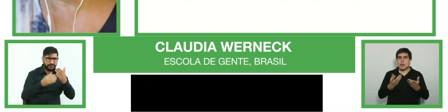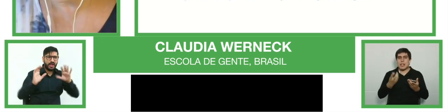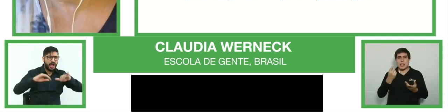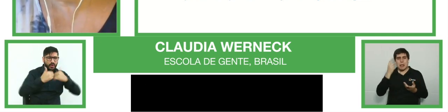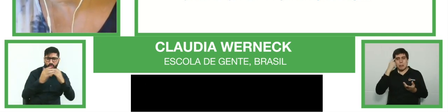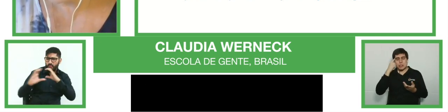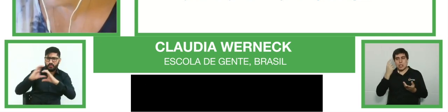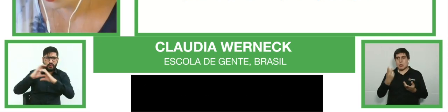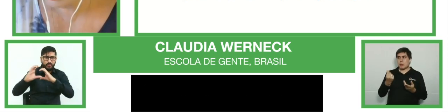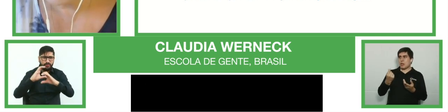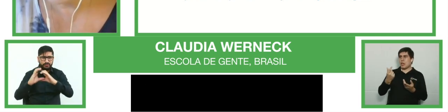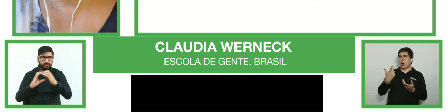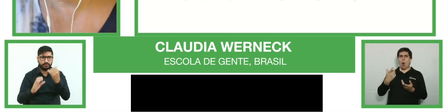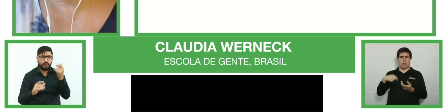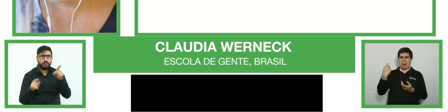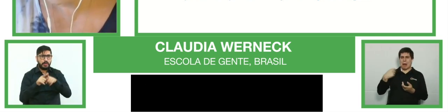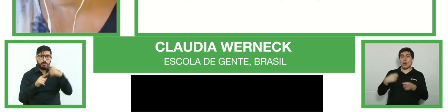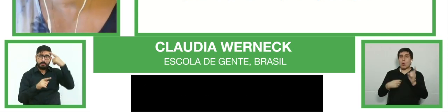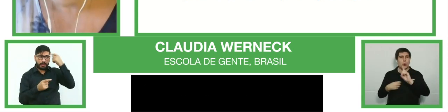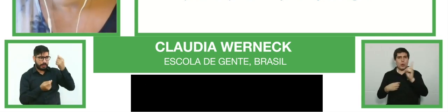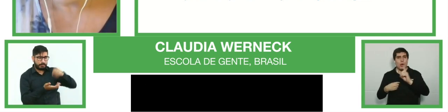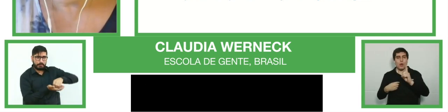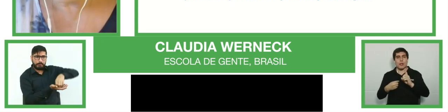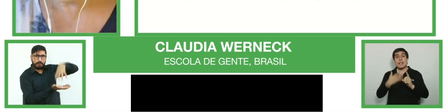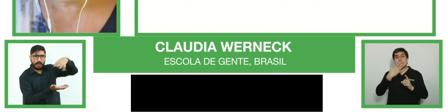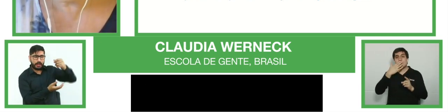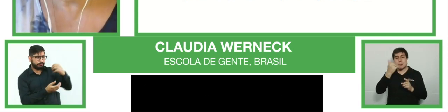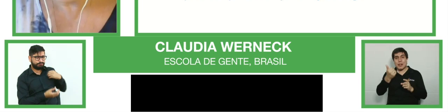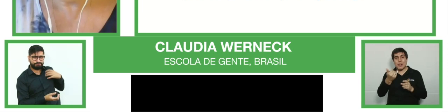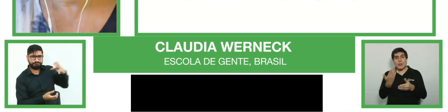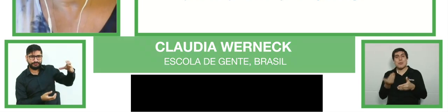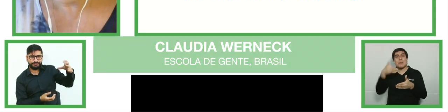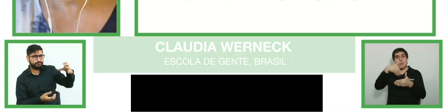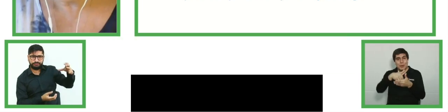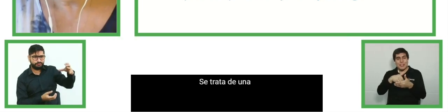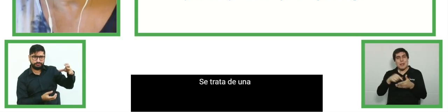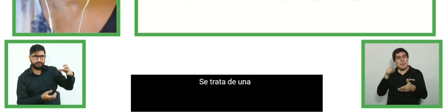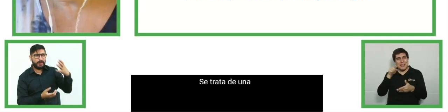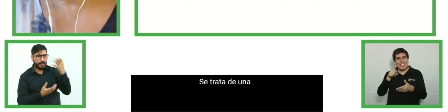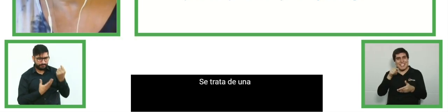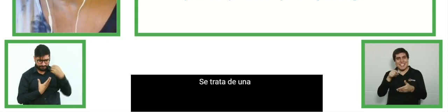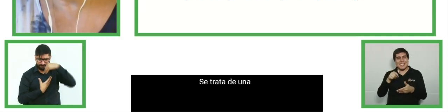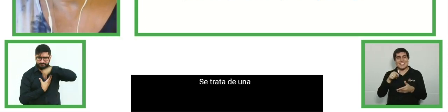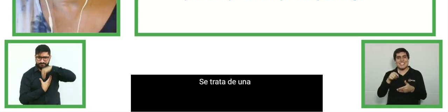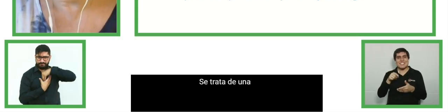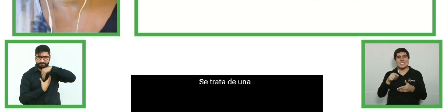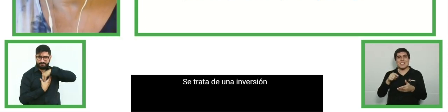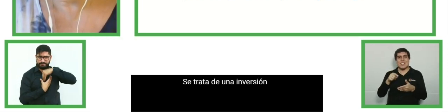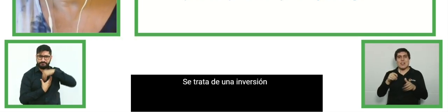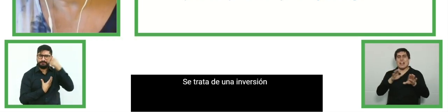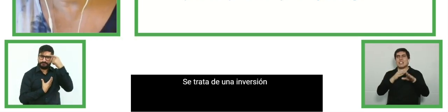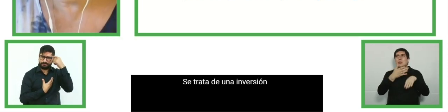be costly, but it is an investment for sustainability that cannot be postponed.